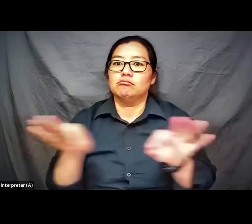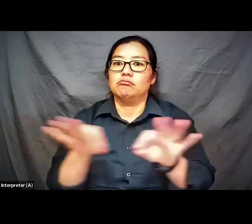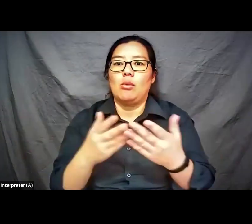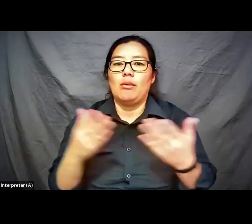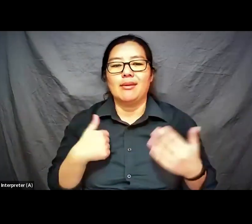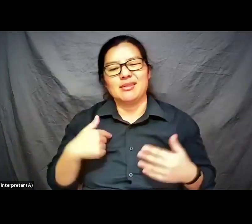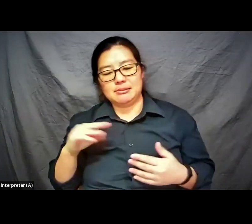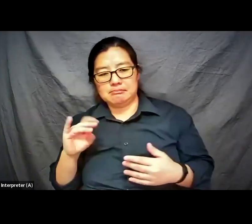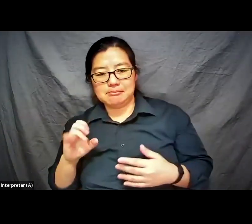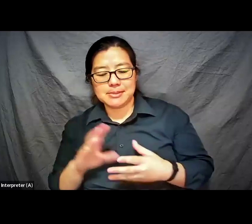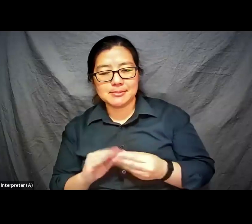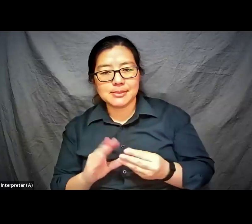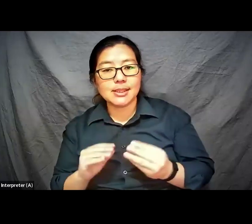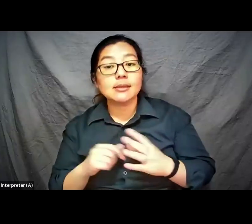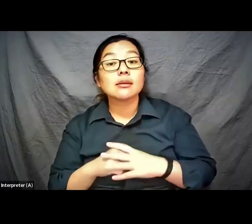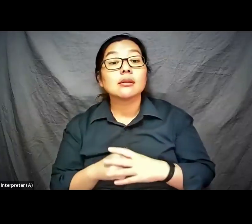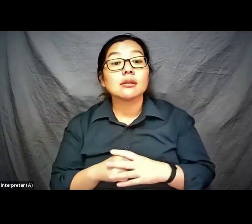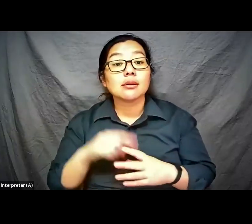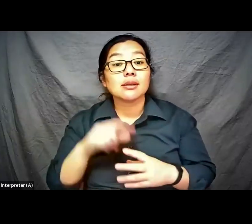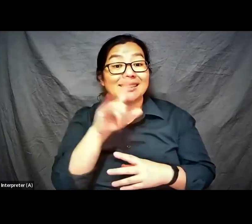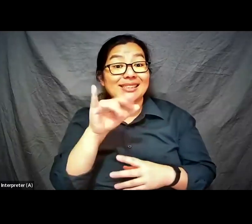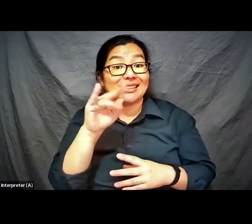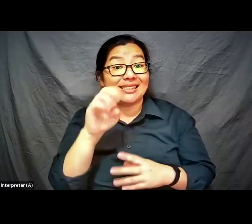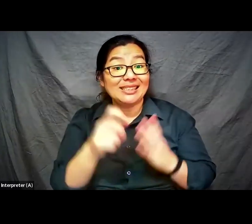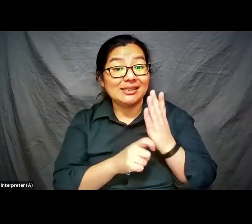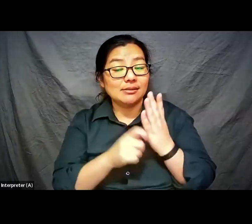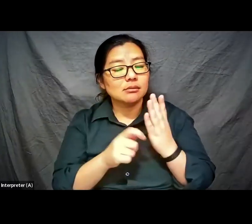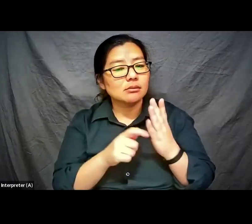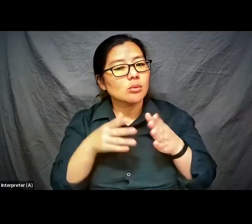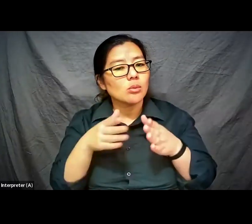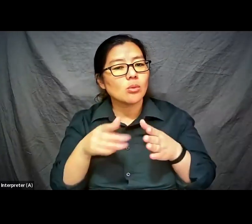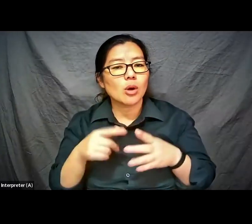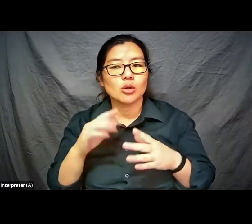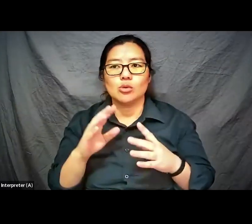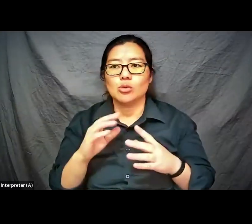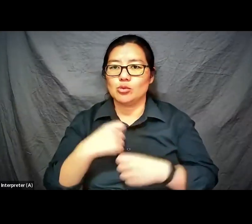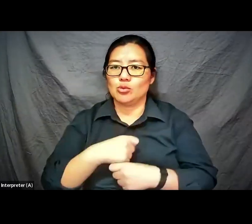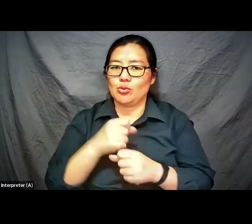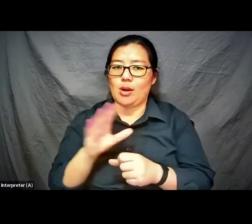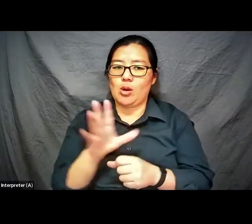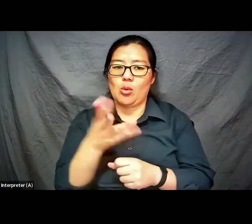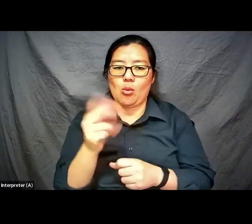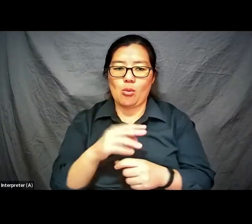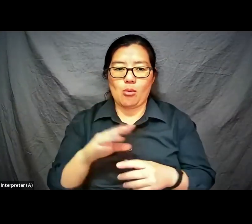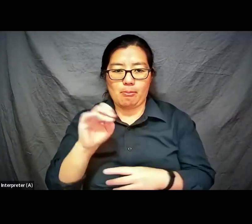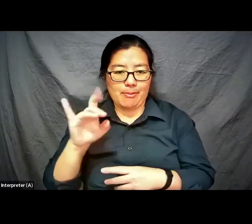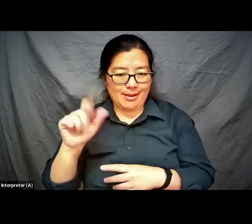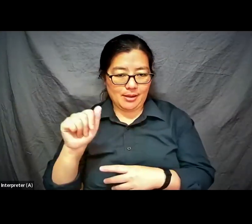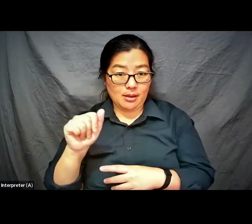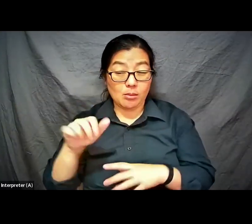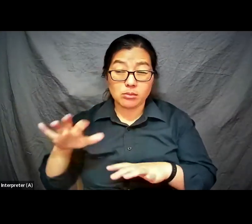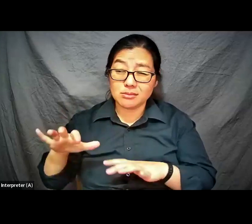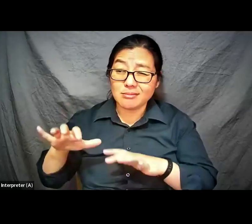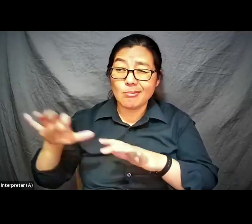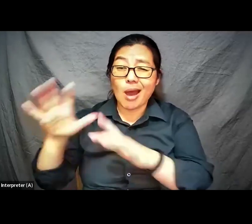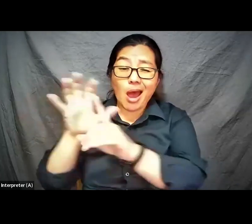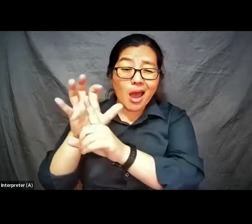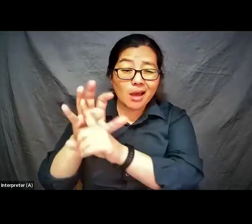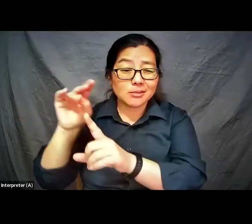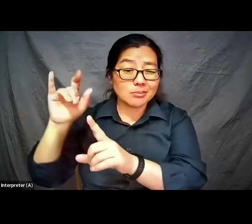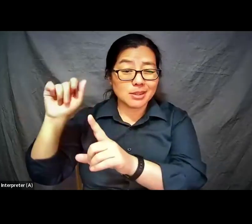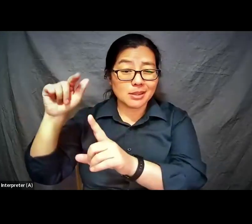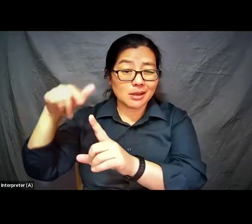If any one of you would like to respond to that, I can also paste it in the chat so you have it. So what inspires your storytelling,